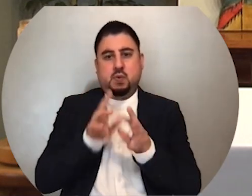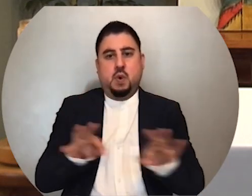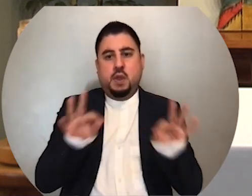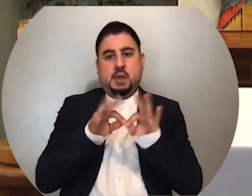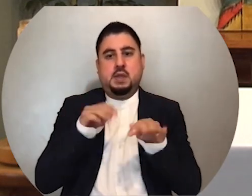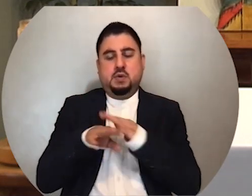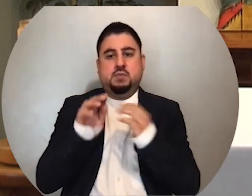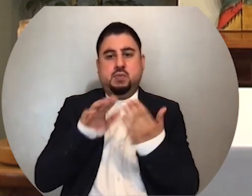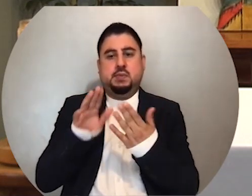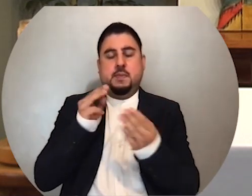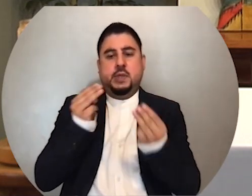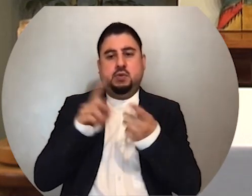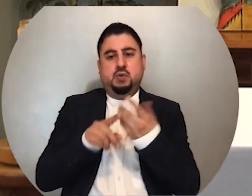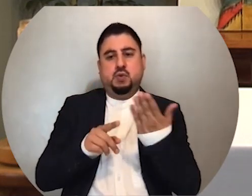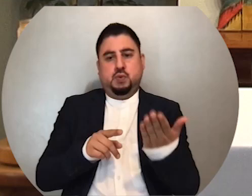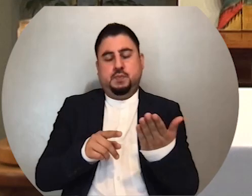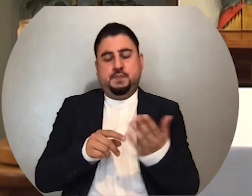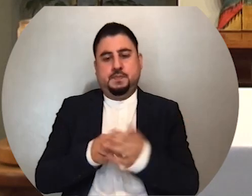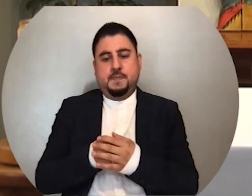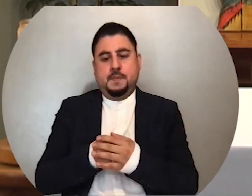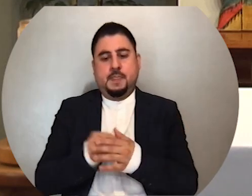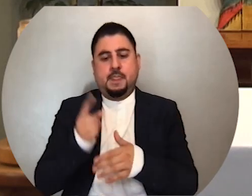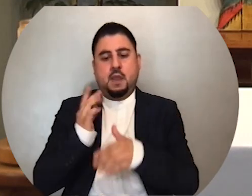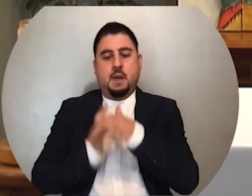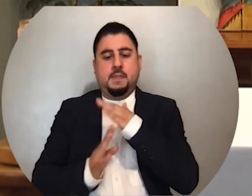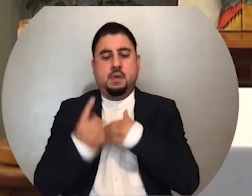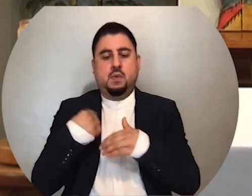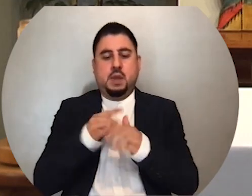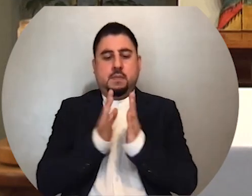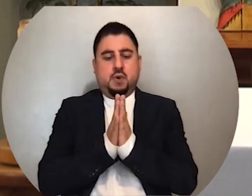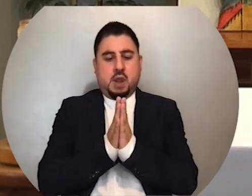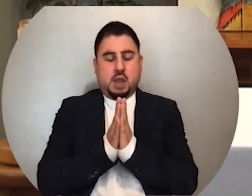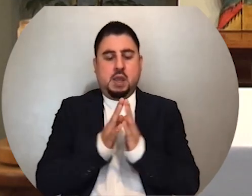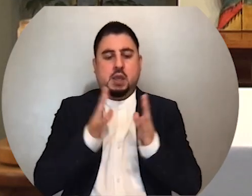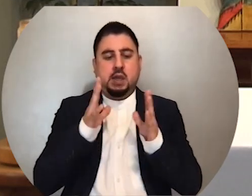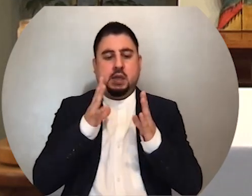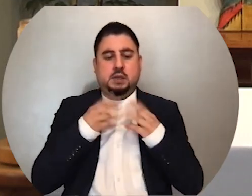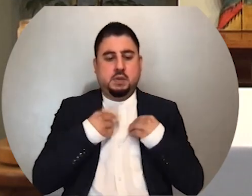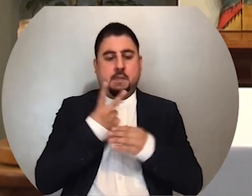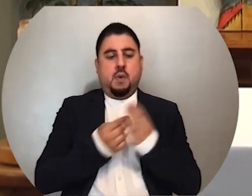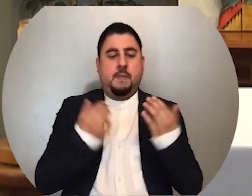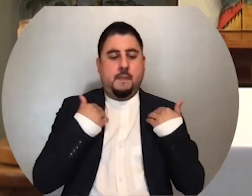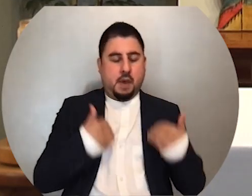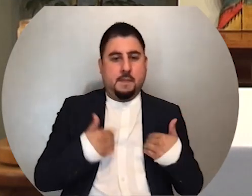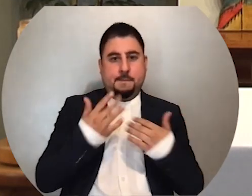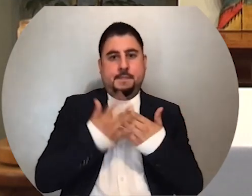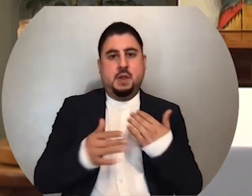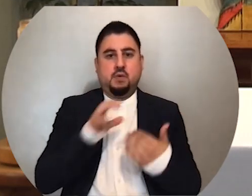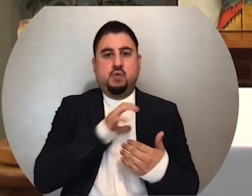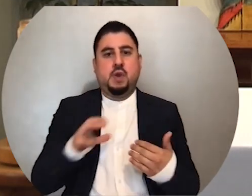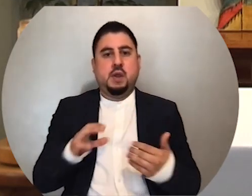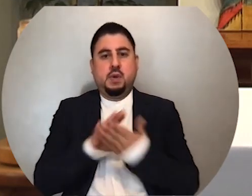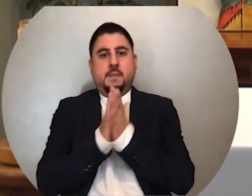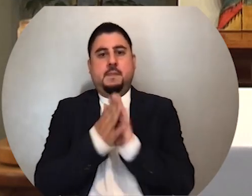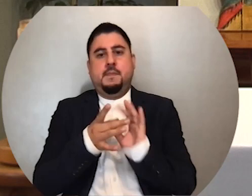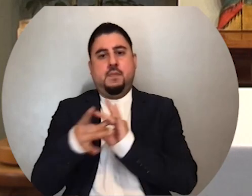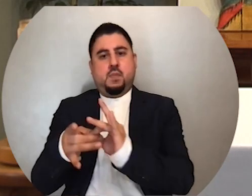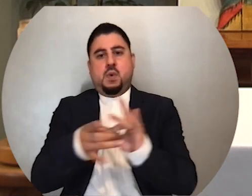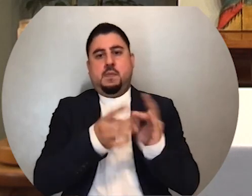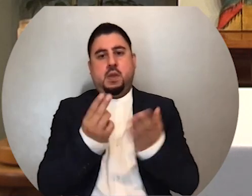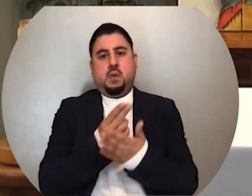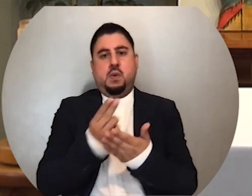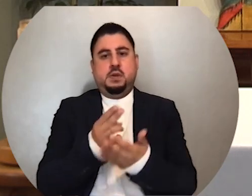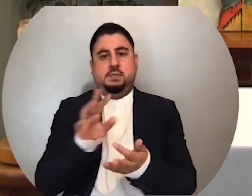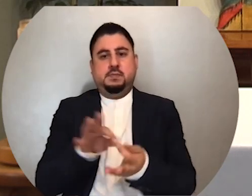held us worthy to be in your presence and minister to you. Humbly we pray that, partaking of the body and blood of Christ, we may be gathered into one